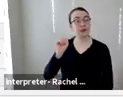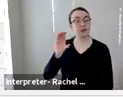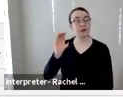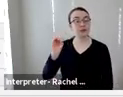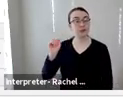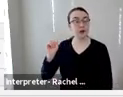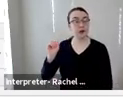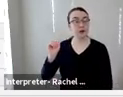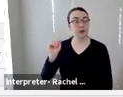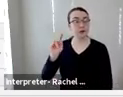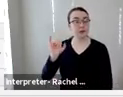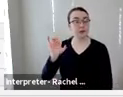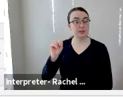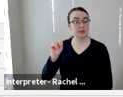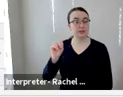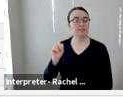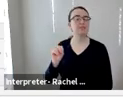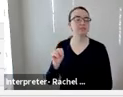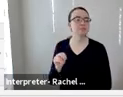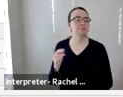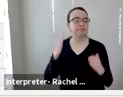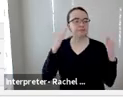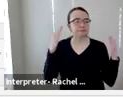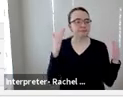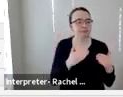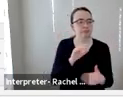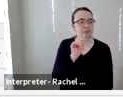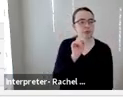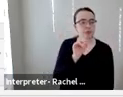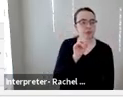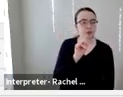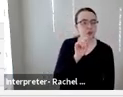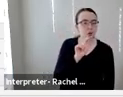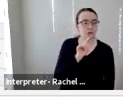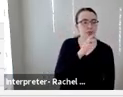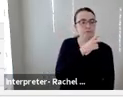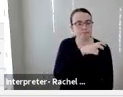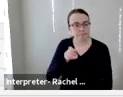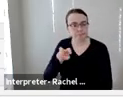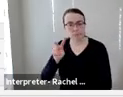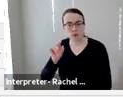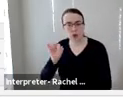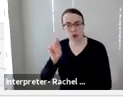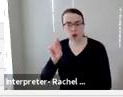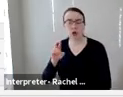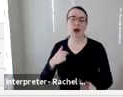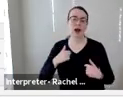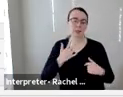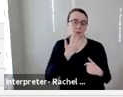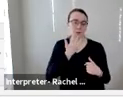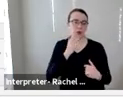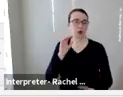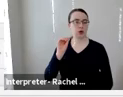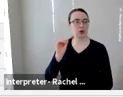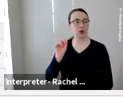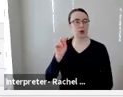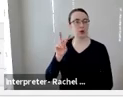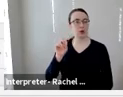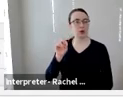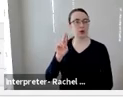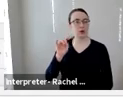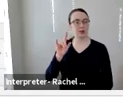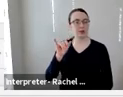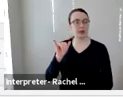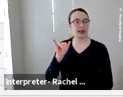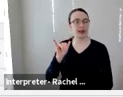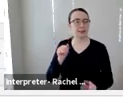of tonal and then changes it to color. I like doing an overlay method that allows me to do it in these